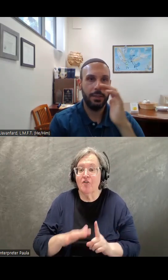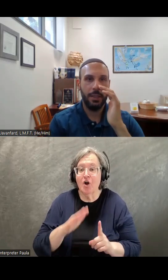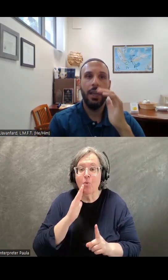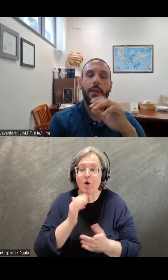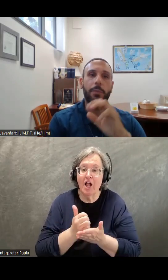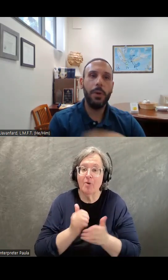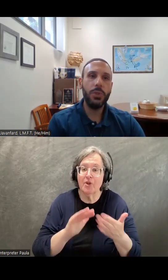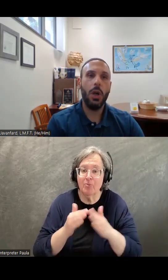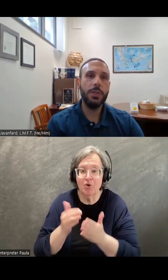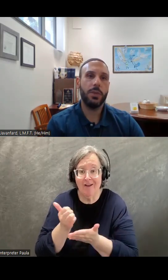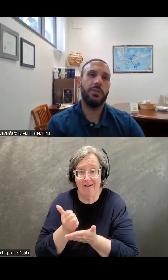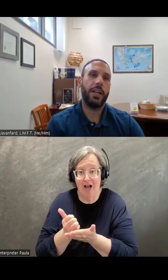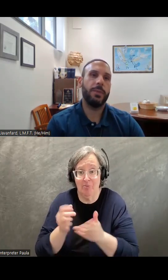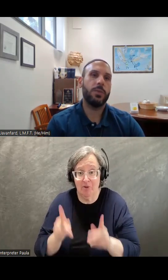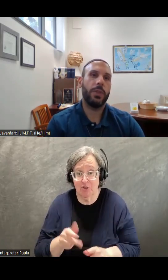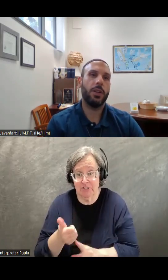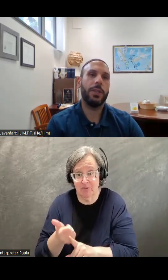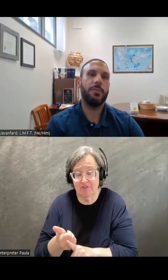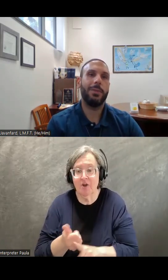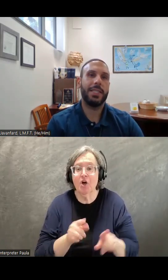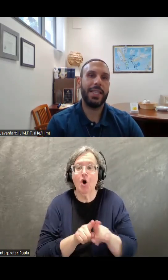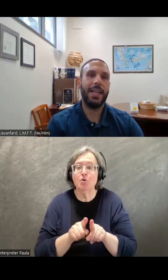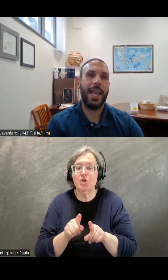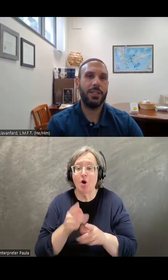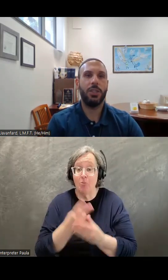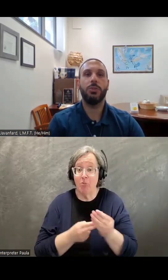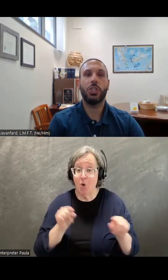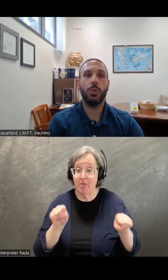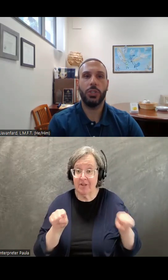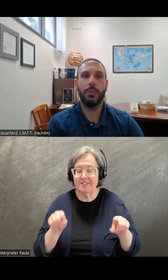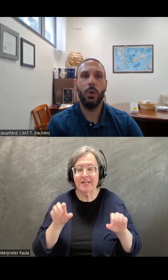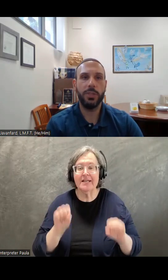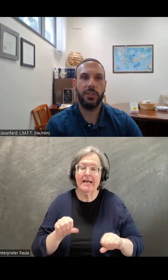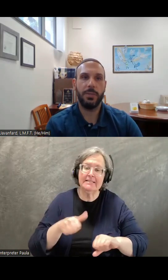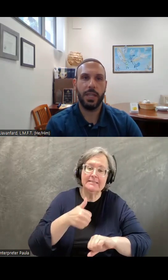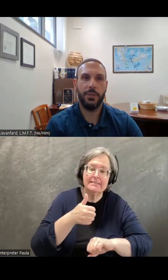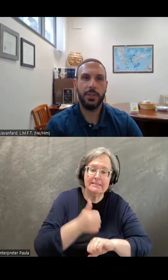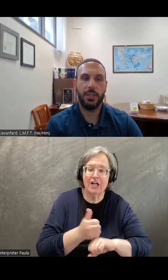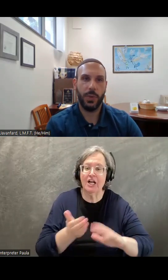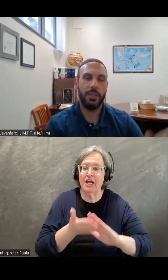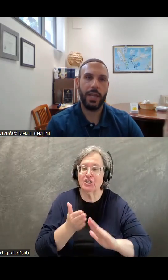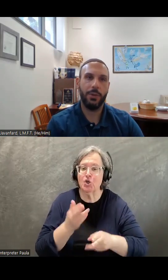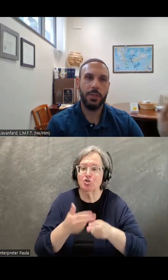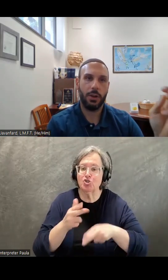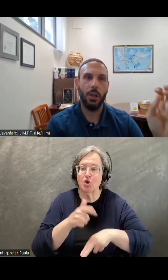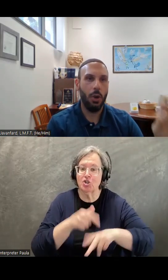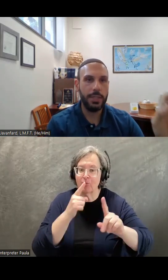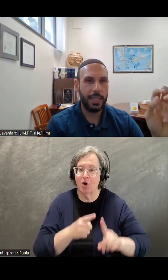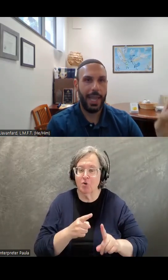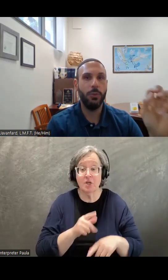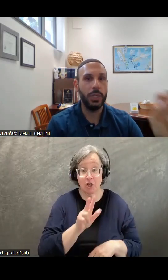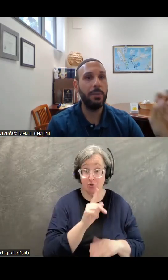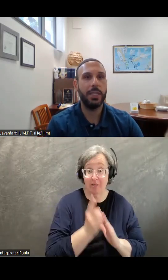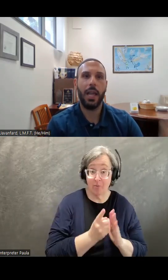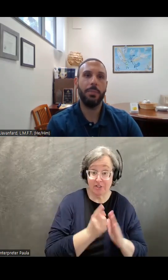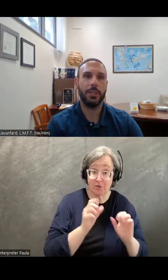reset. They're both also environments where they're going to be able to set and execute short-term goals for themselves. In 23 hours, there are goals that